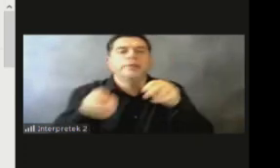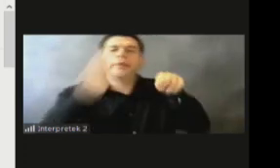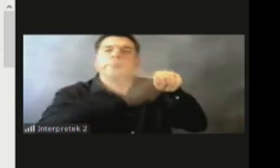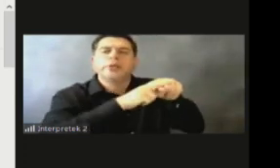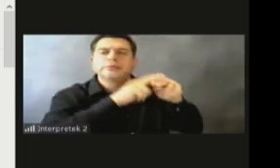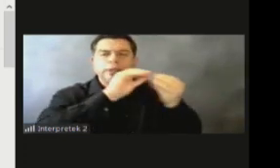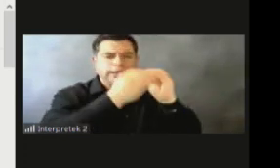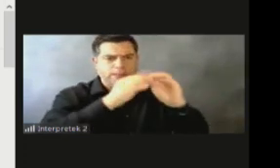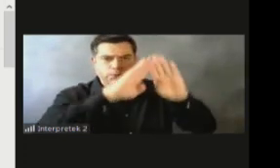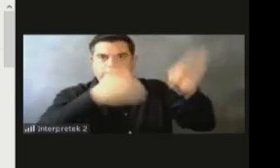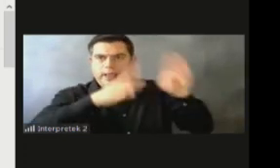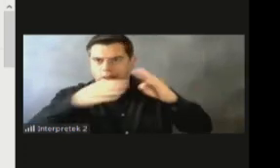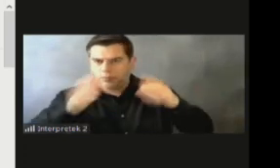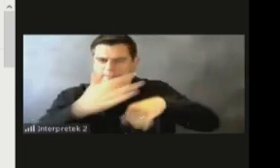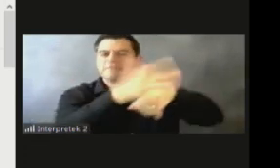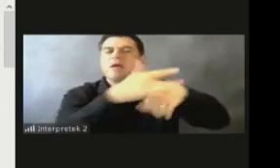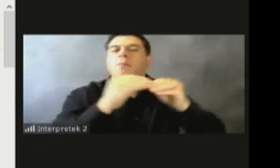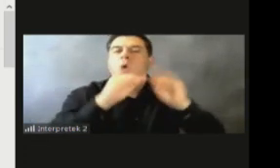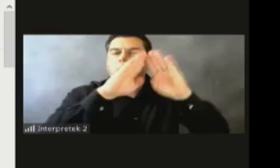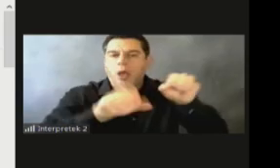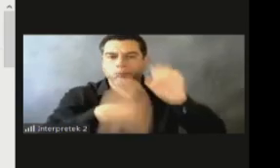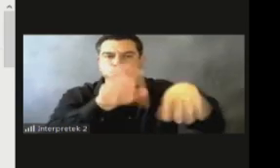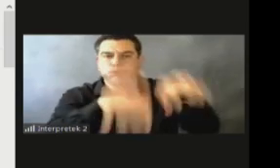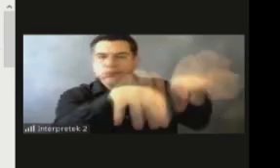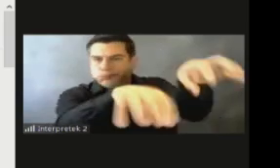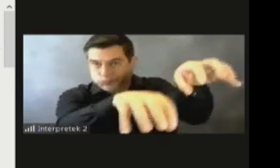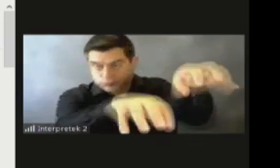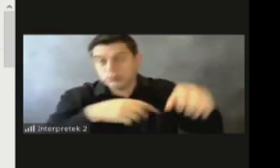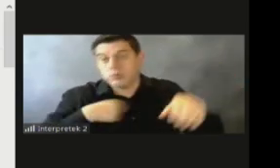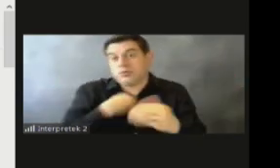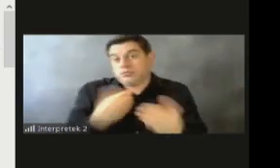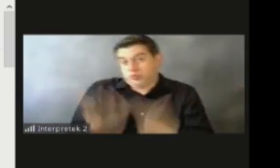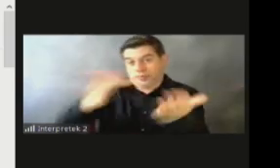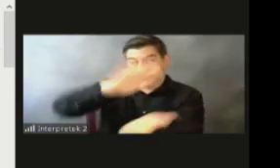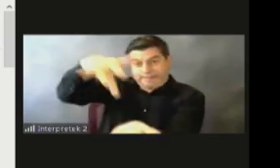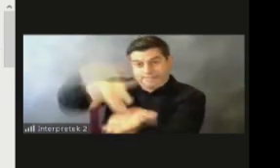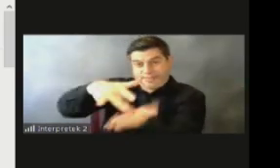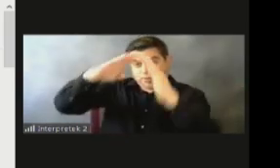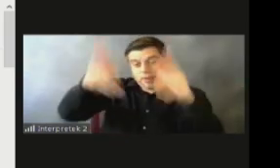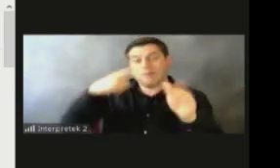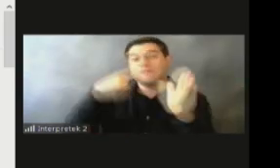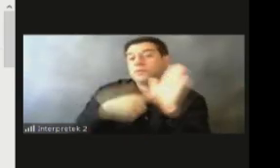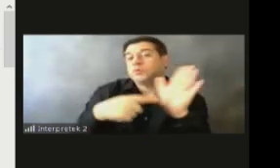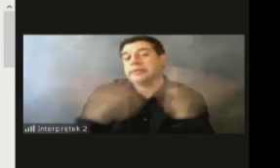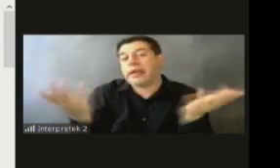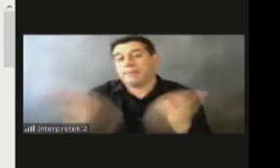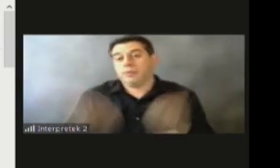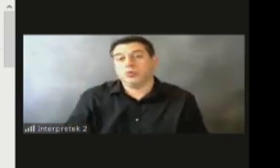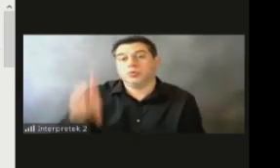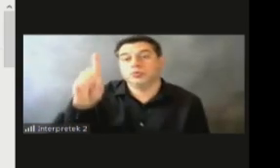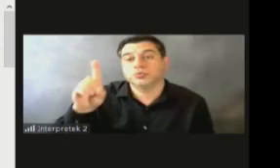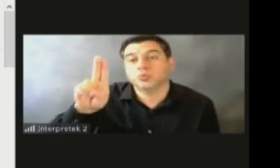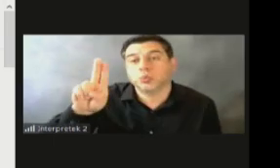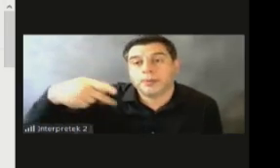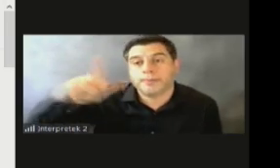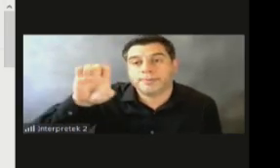We recommend allowing missing middle housing types such as duplexes, triplexes, and townhomes across the city, reducing minimum lot sizes and